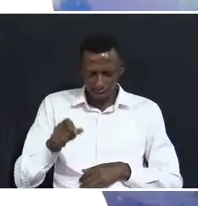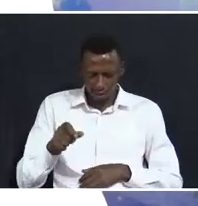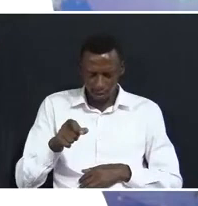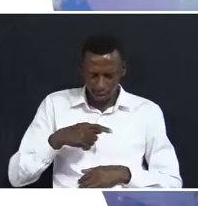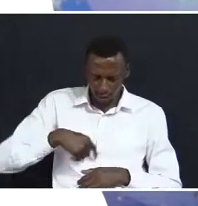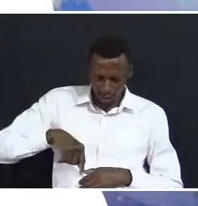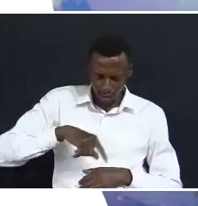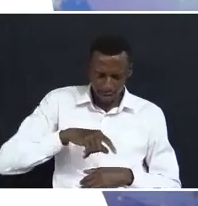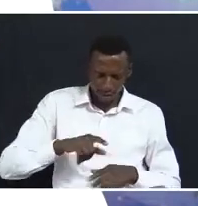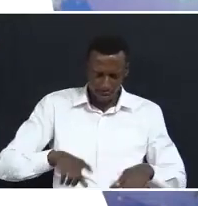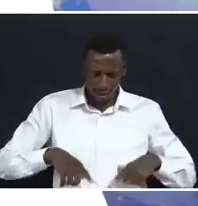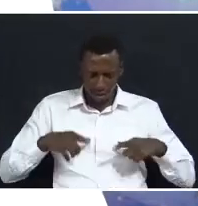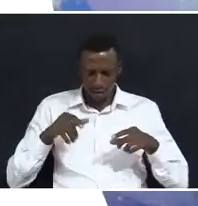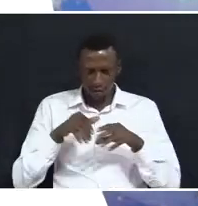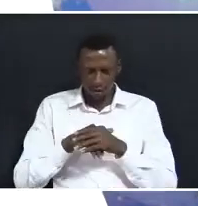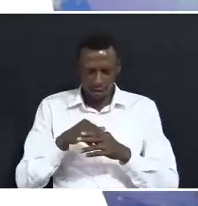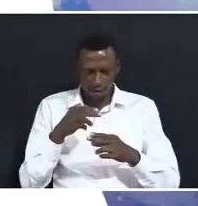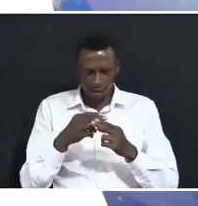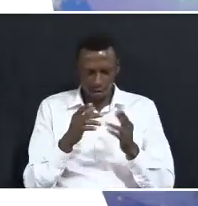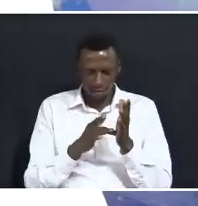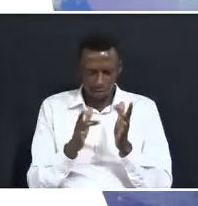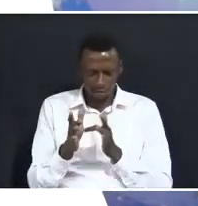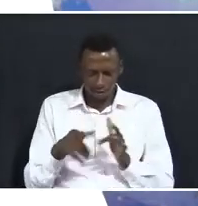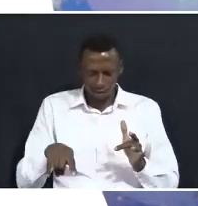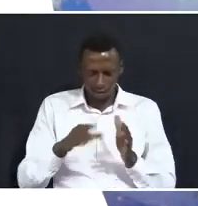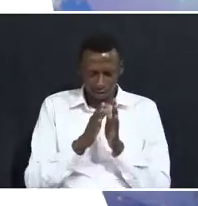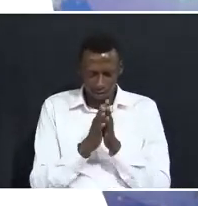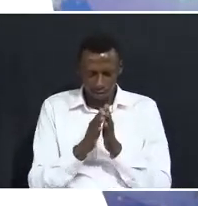lives. In Jesus' name we pray.